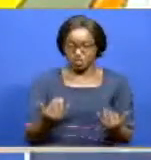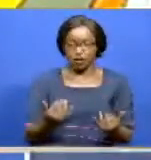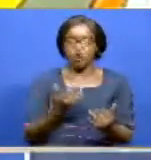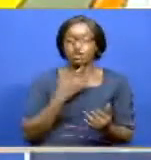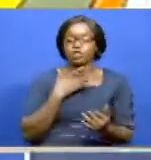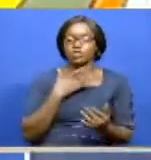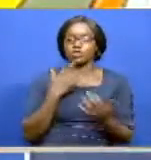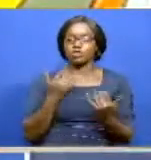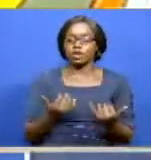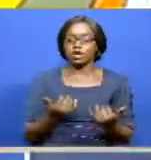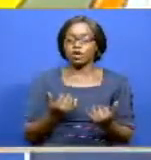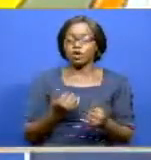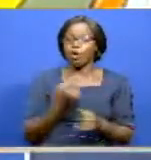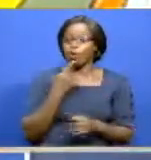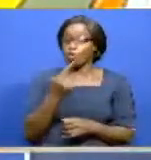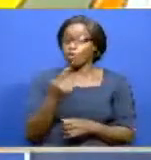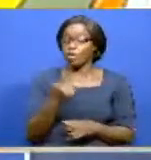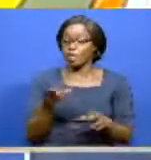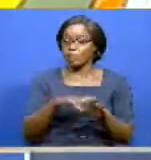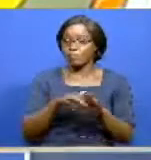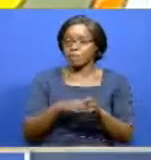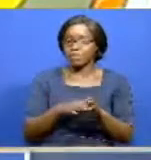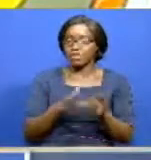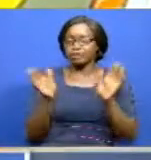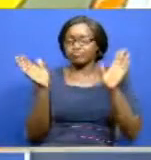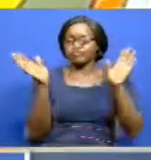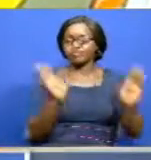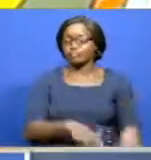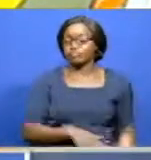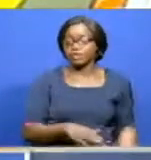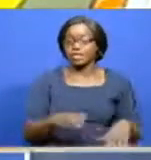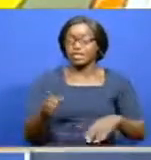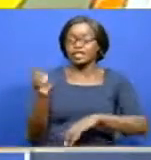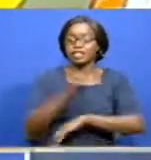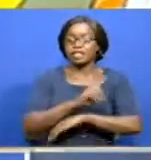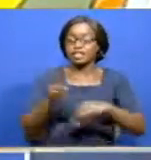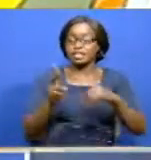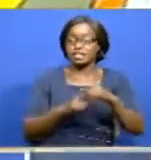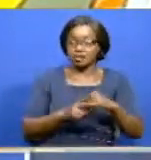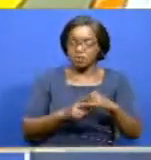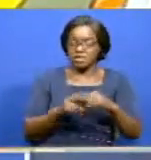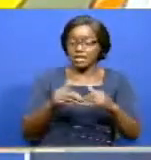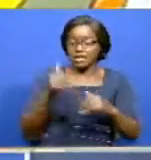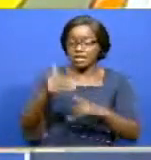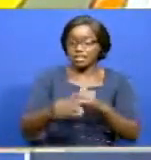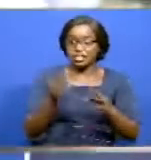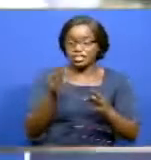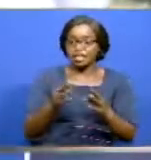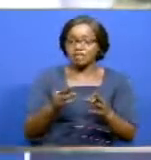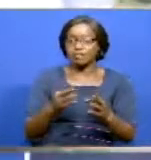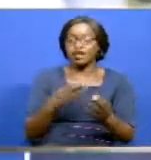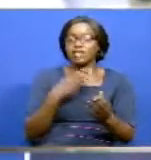now threatening that its members will down their tools in 7 days unless their demands are addressed.